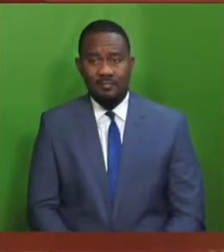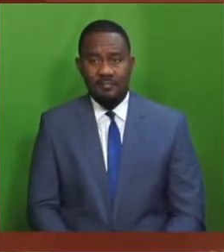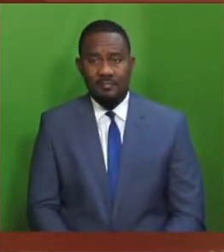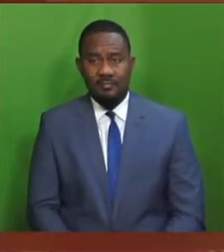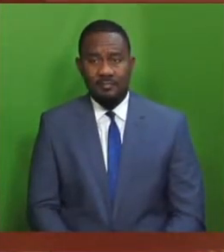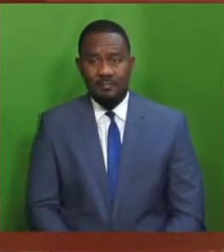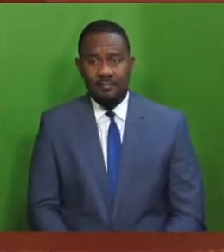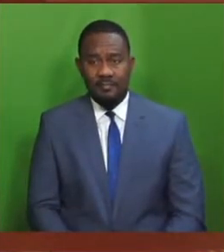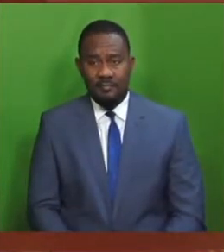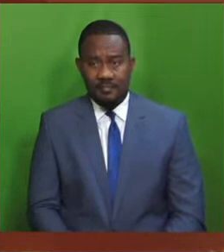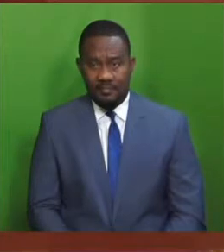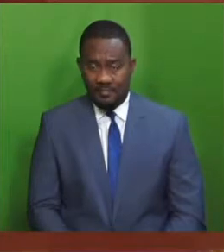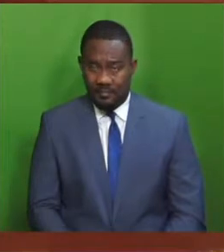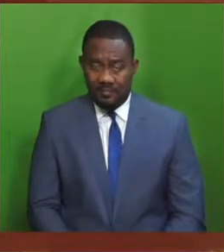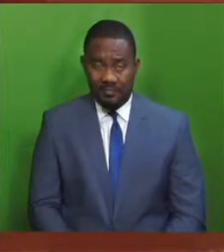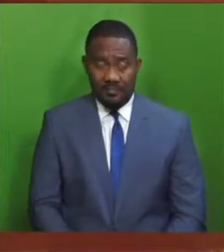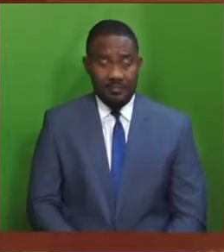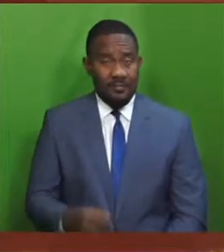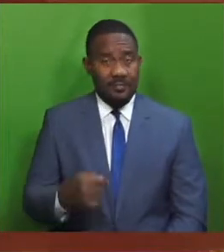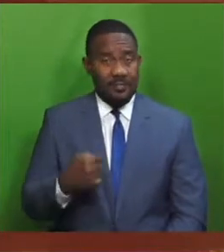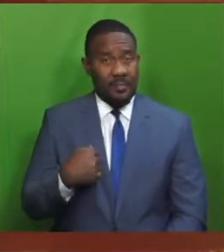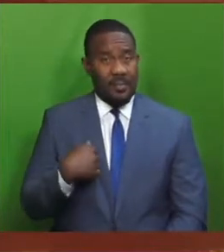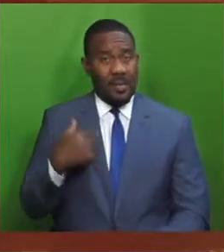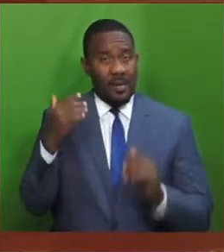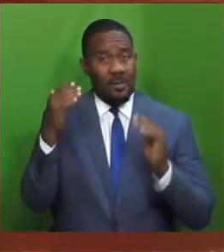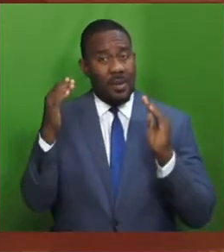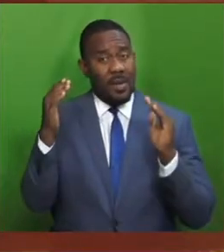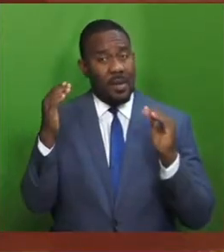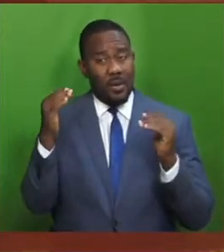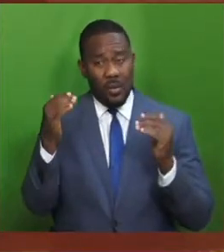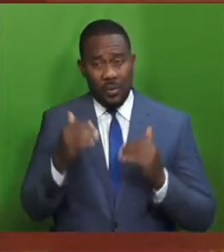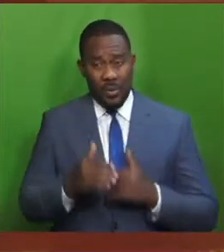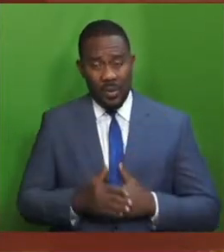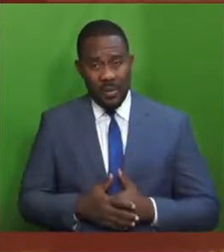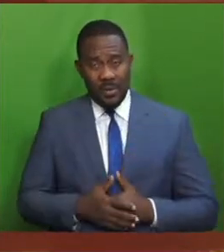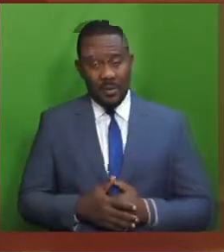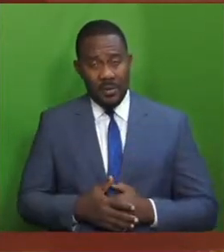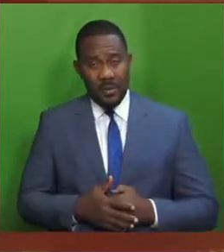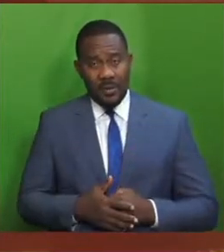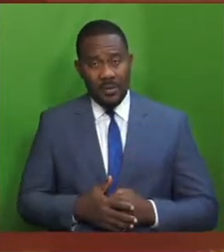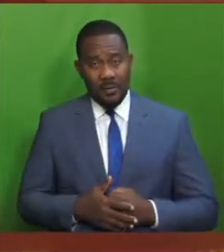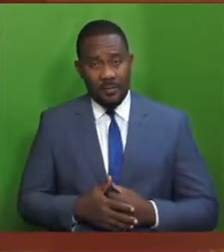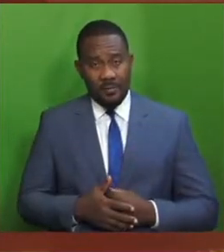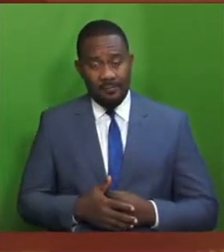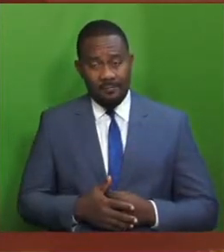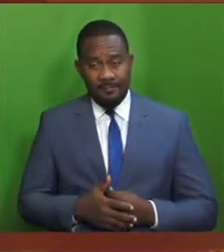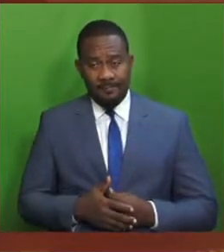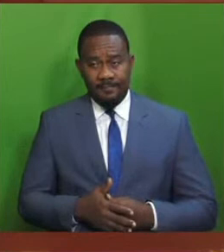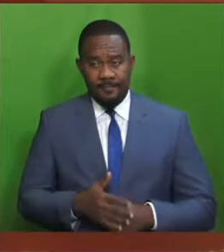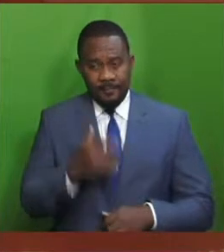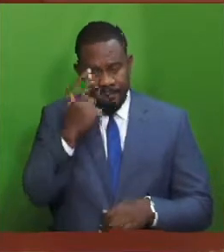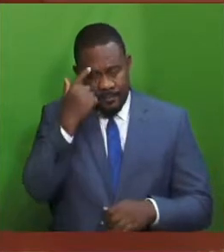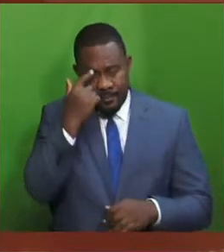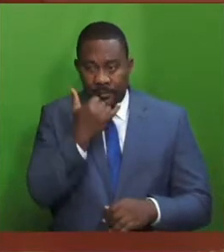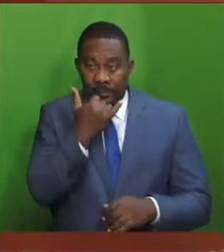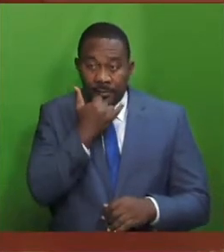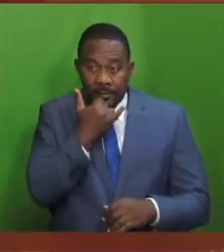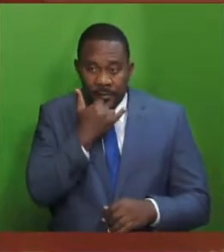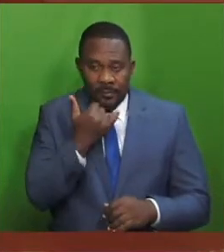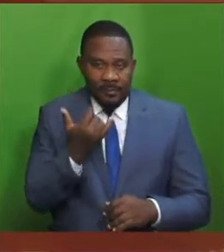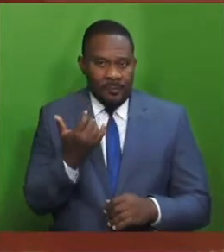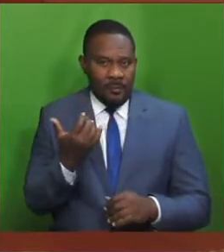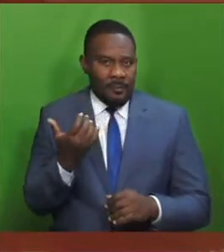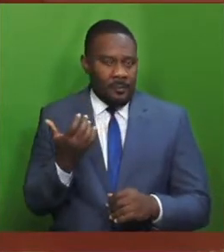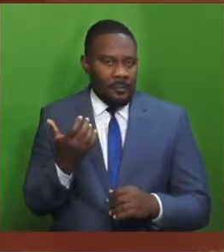it is my submission as I conclude that it is wrong constitutionally